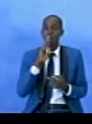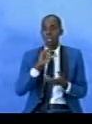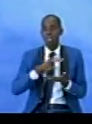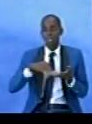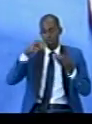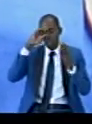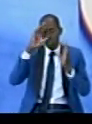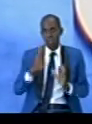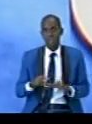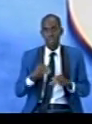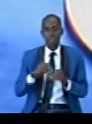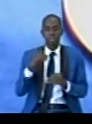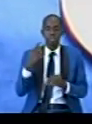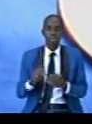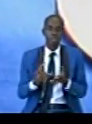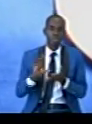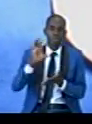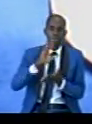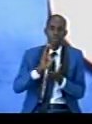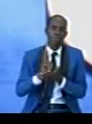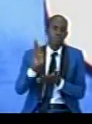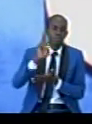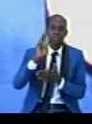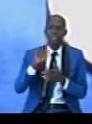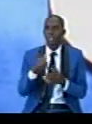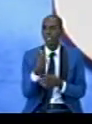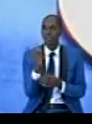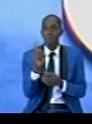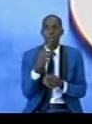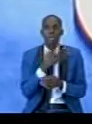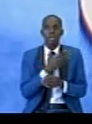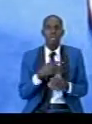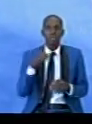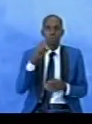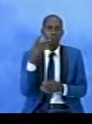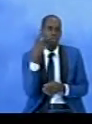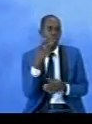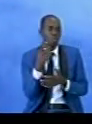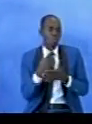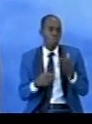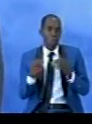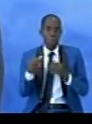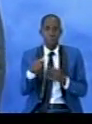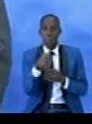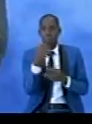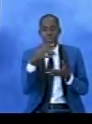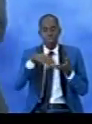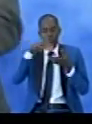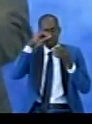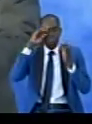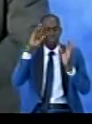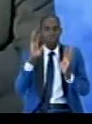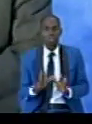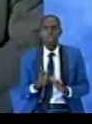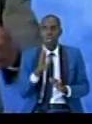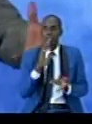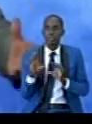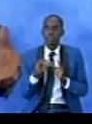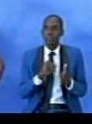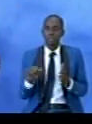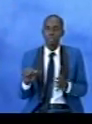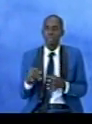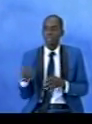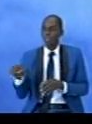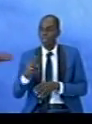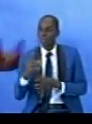a college, in a university, or anywhere, and then you see what the other students are doing, they want this, they